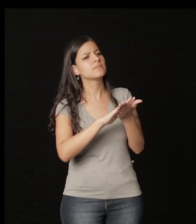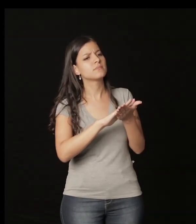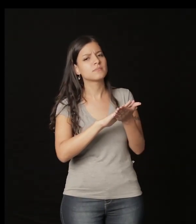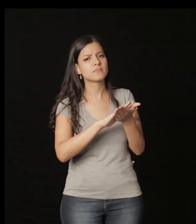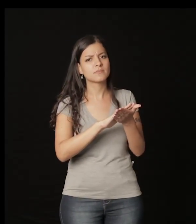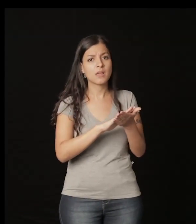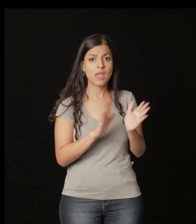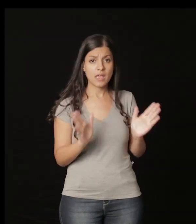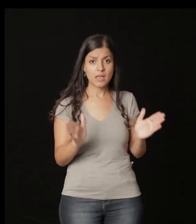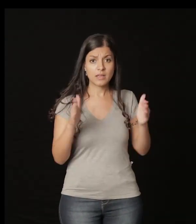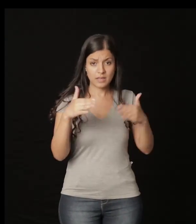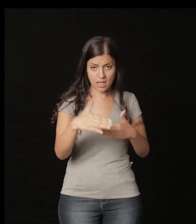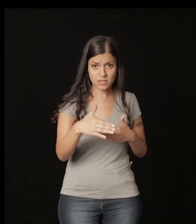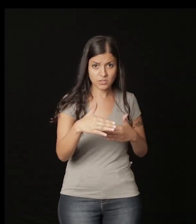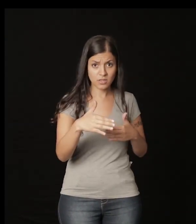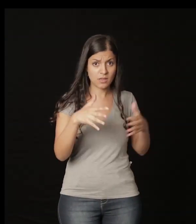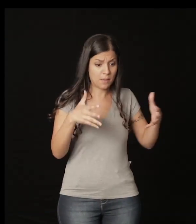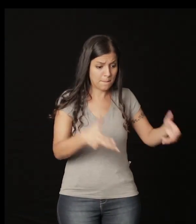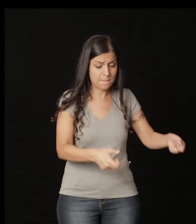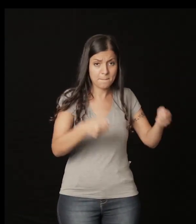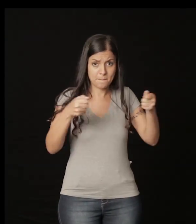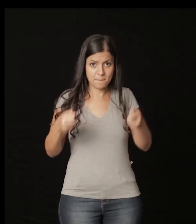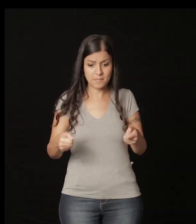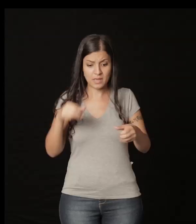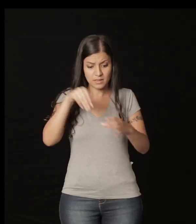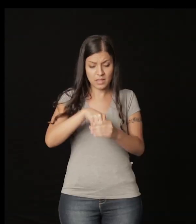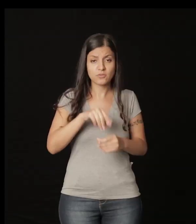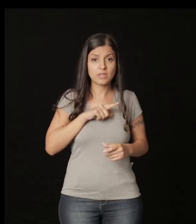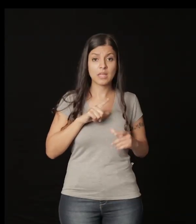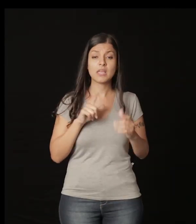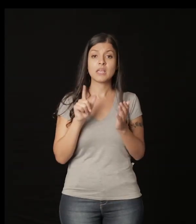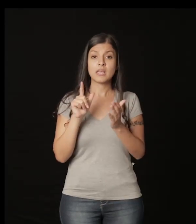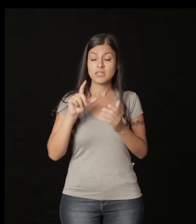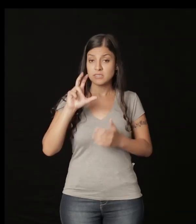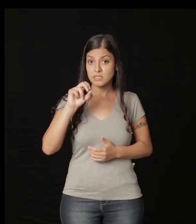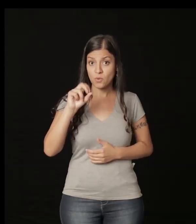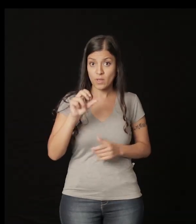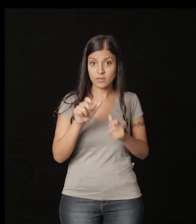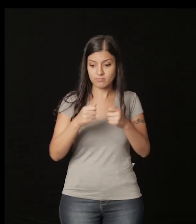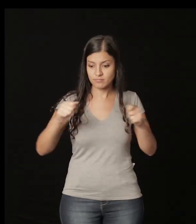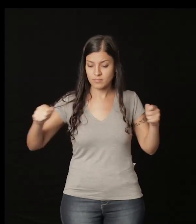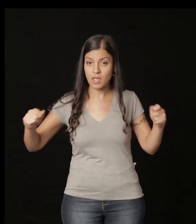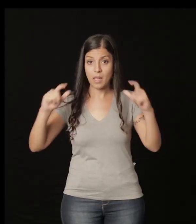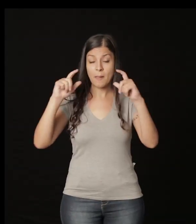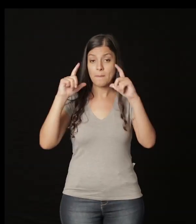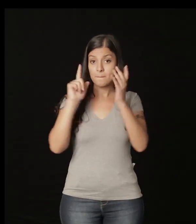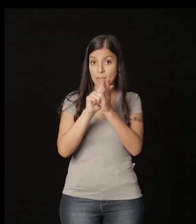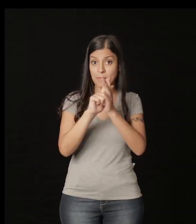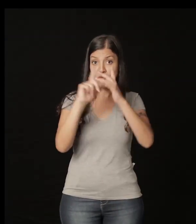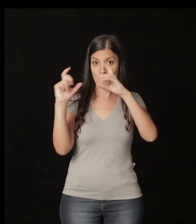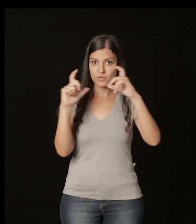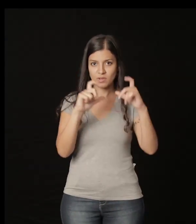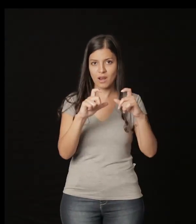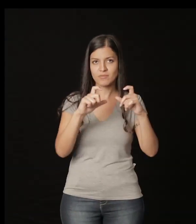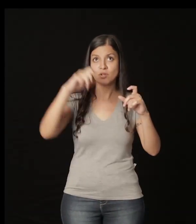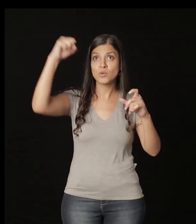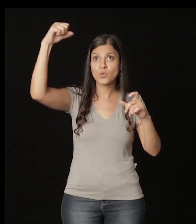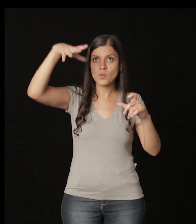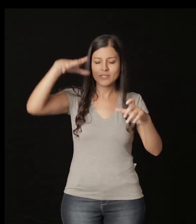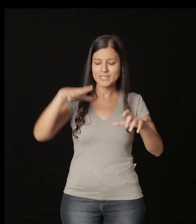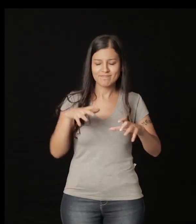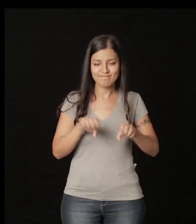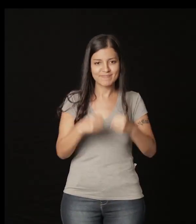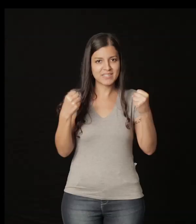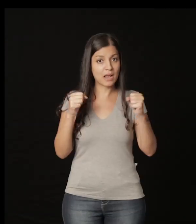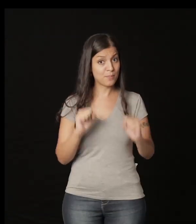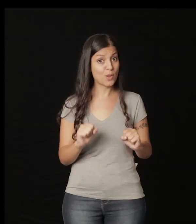And in the box is 50 meters of photographic paper, which is obviously very light sensitive. And